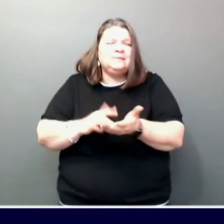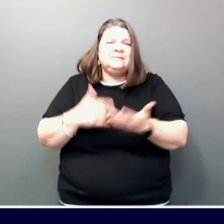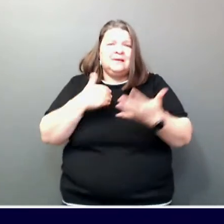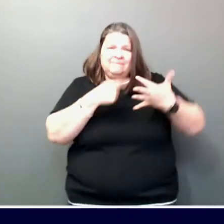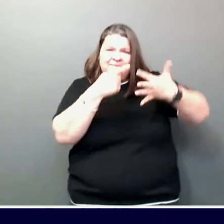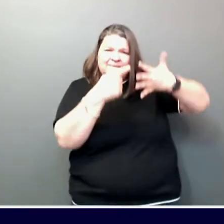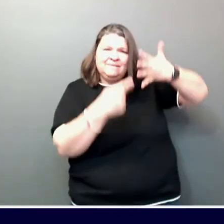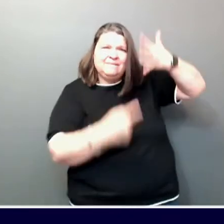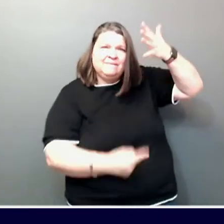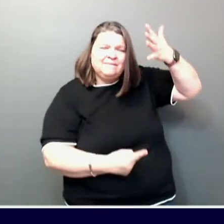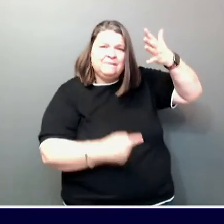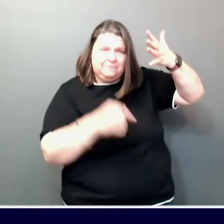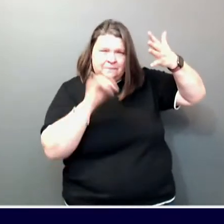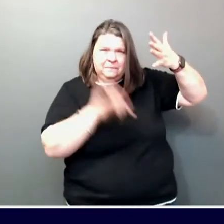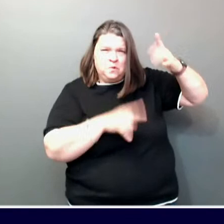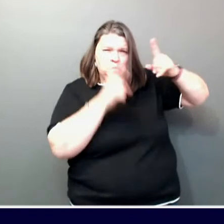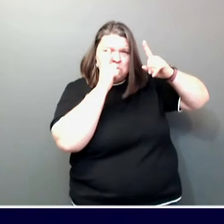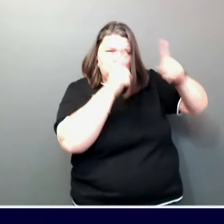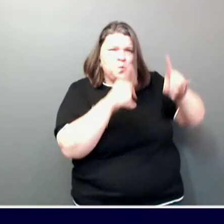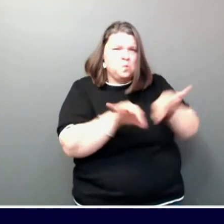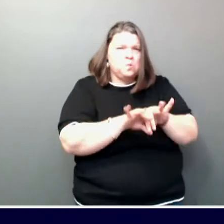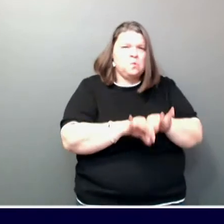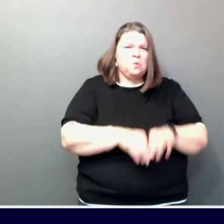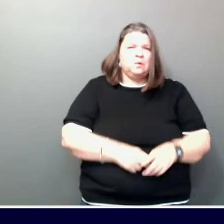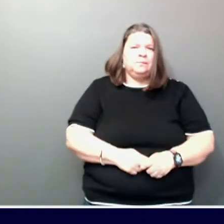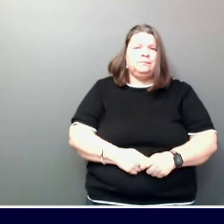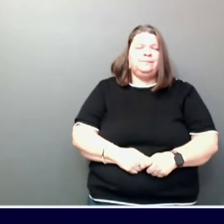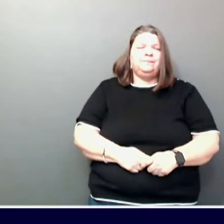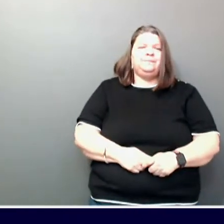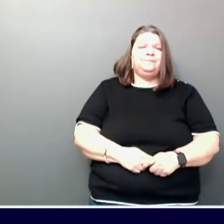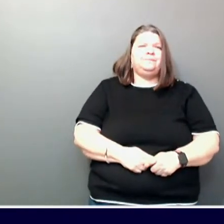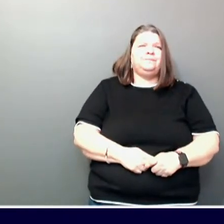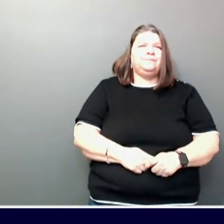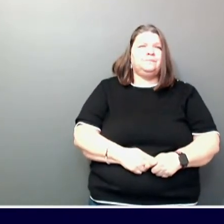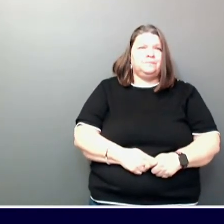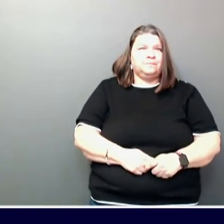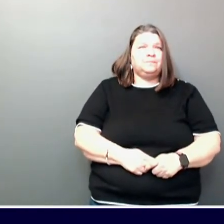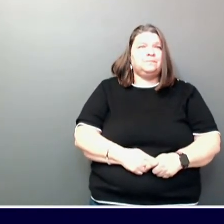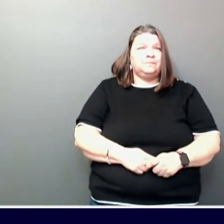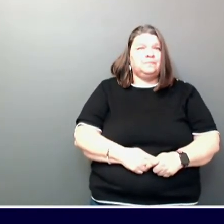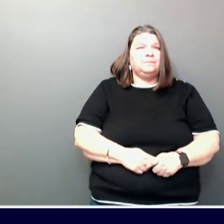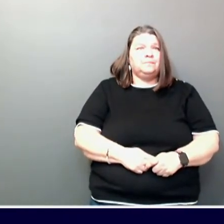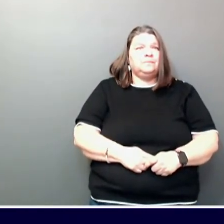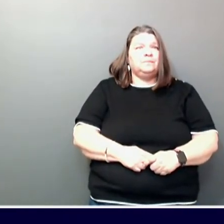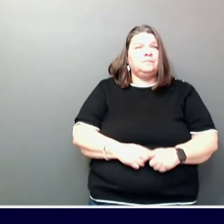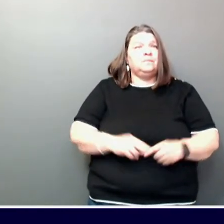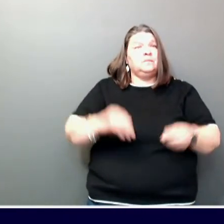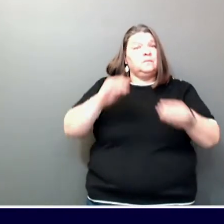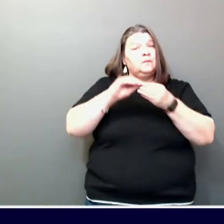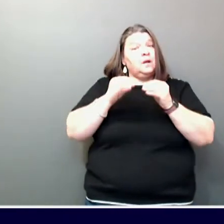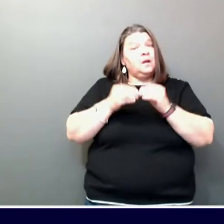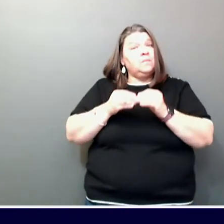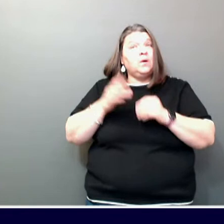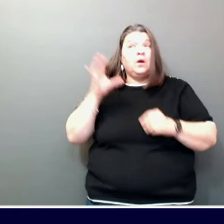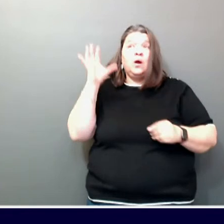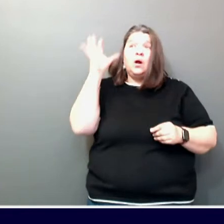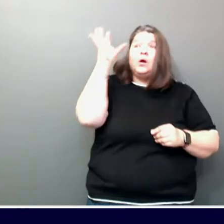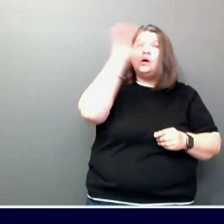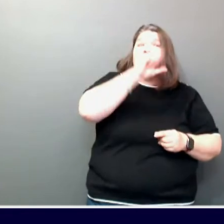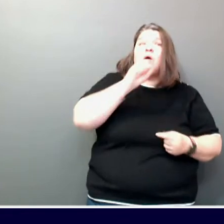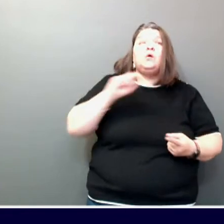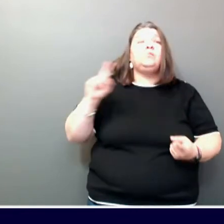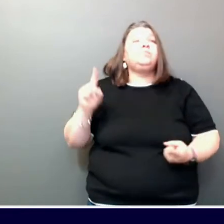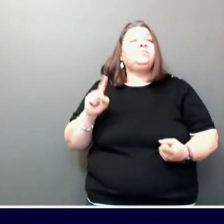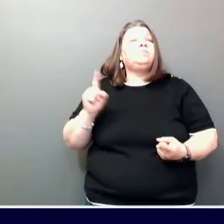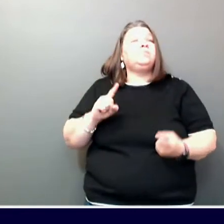say, though, that we shouldn't assume that because things are getting better, that COVID will forever be in the rearview mirror.